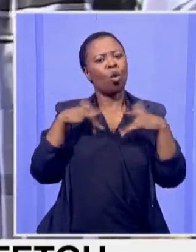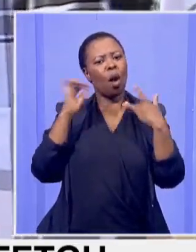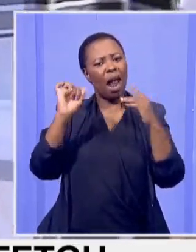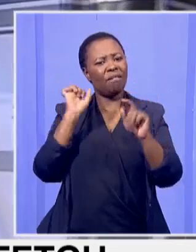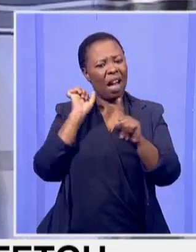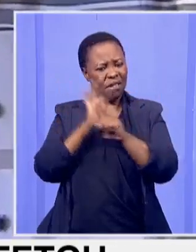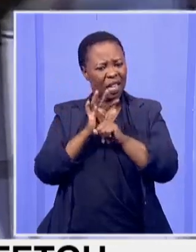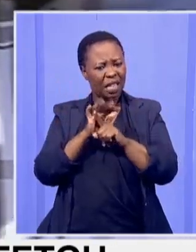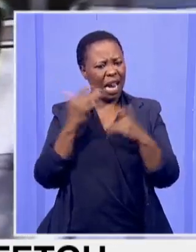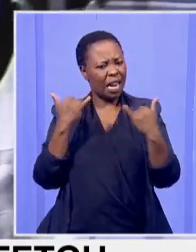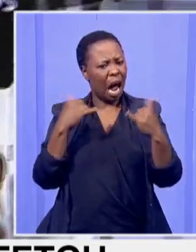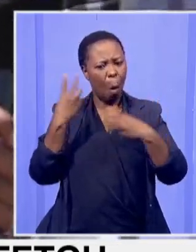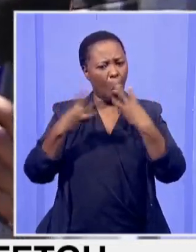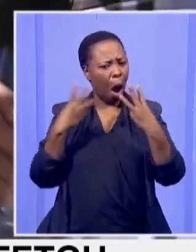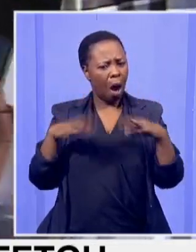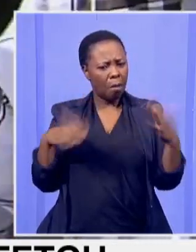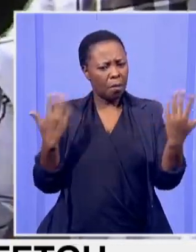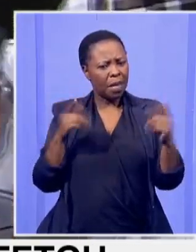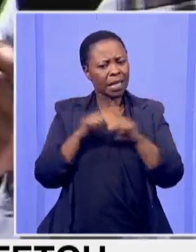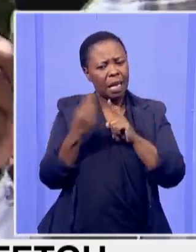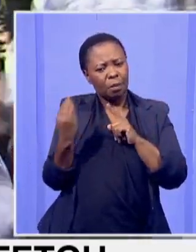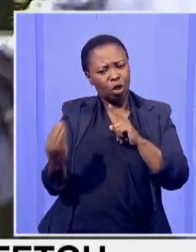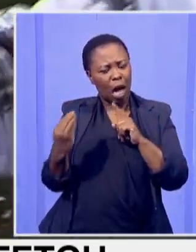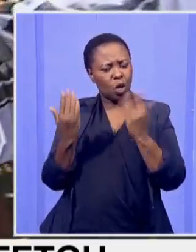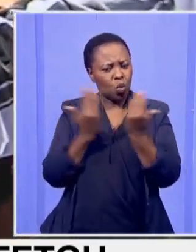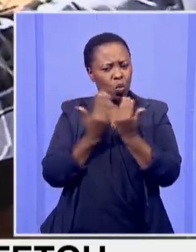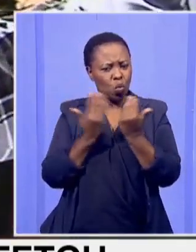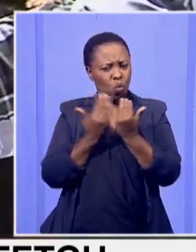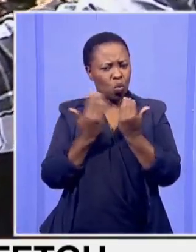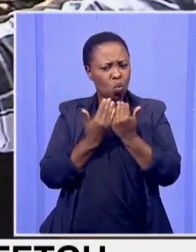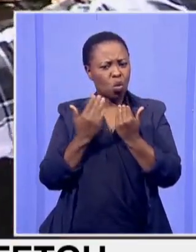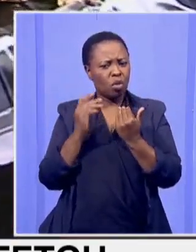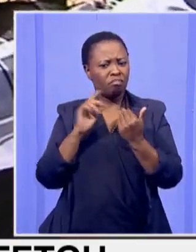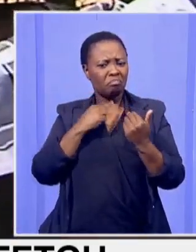been going to work, and the child has not been going to school.